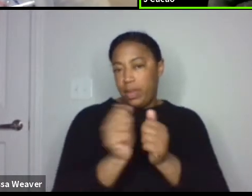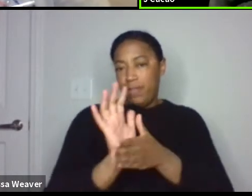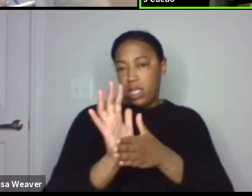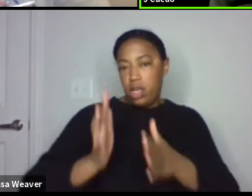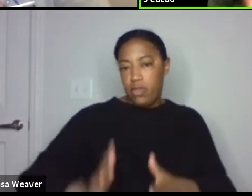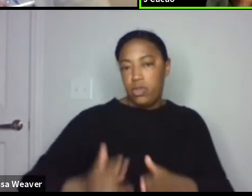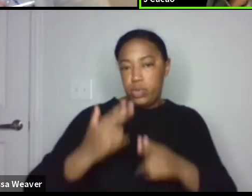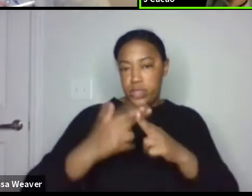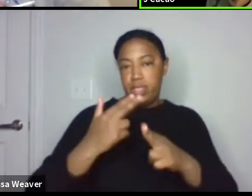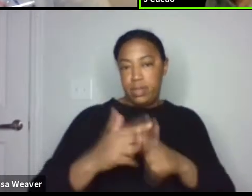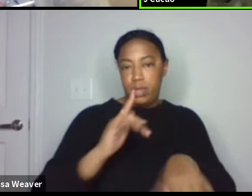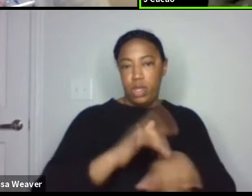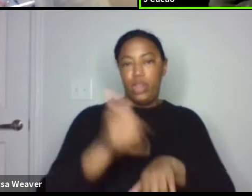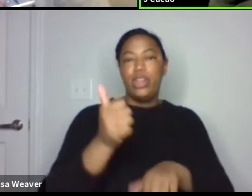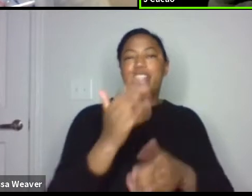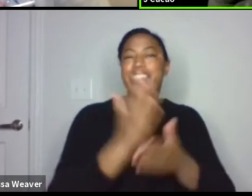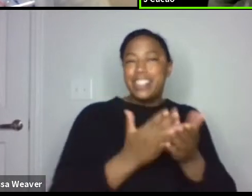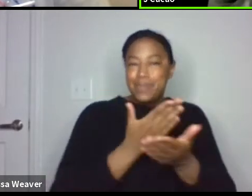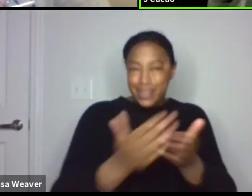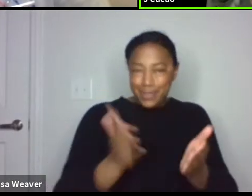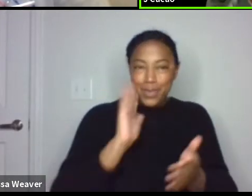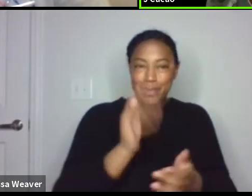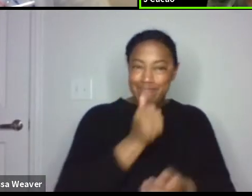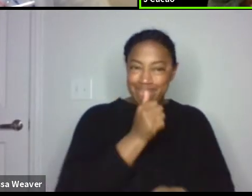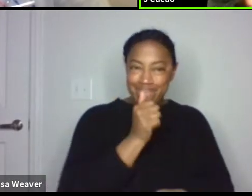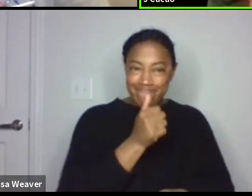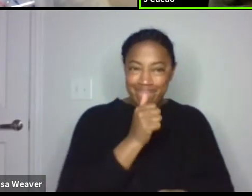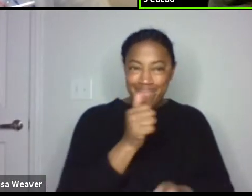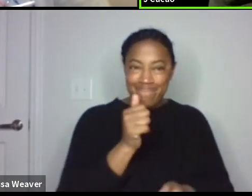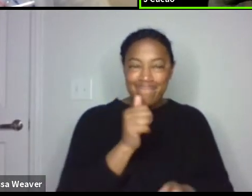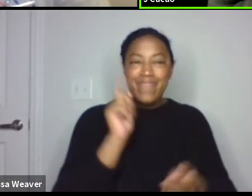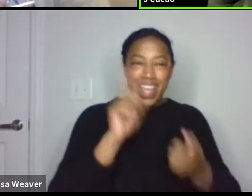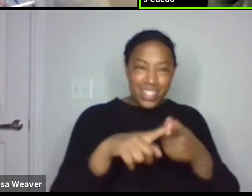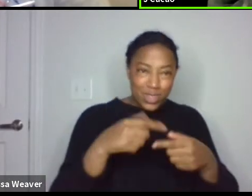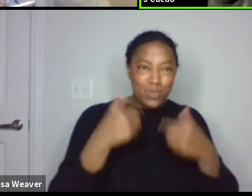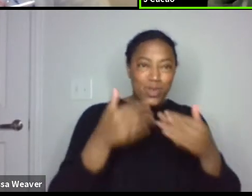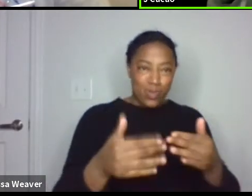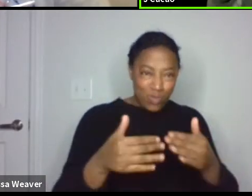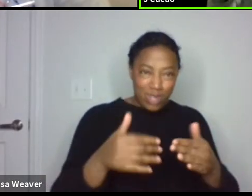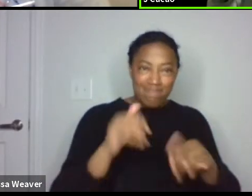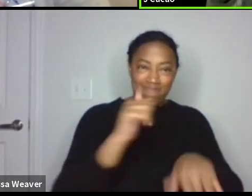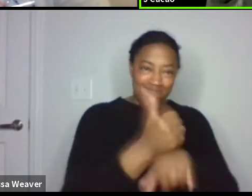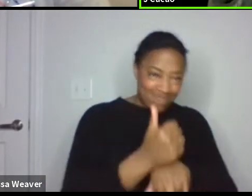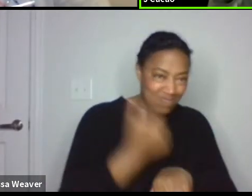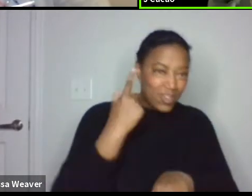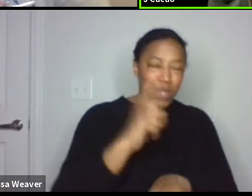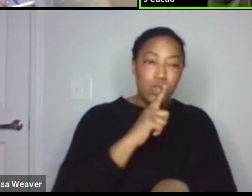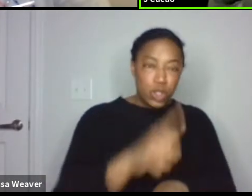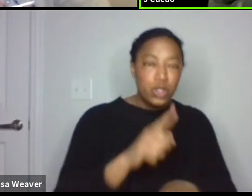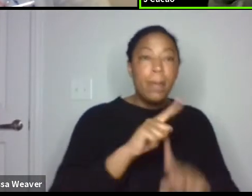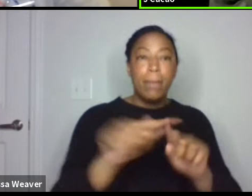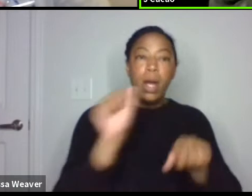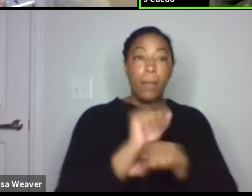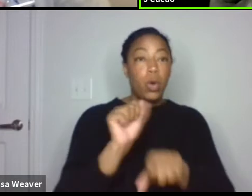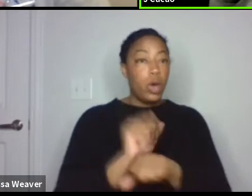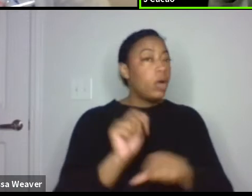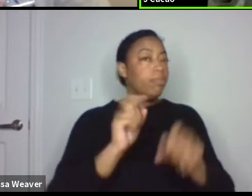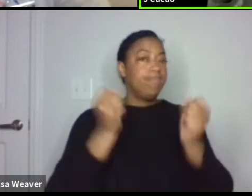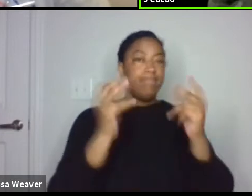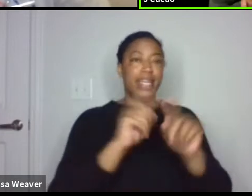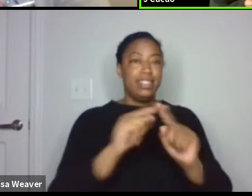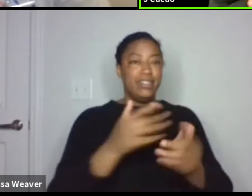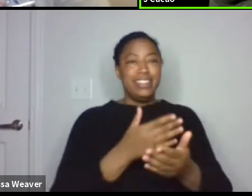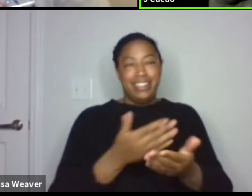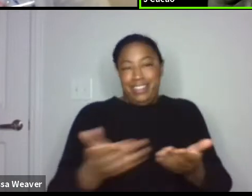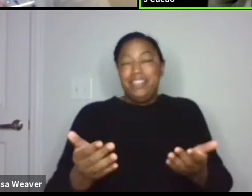too. Some stuff I'm gonna keep under wraps until some things are solidified. But I guess I'm working on some stuff. It's gonna be a hot summer. It's